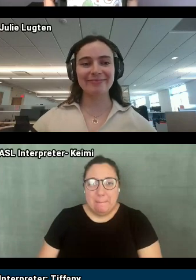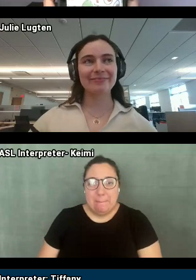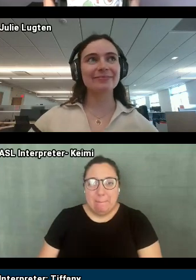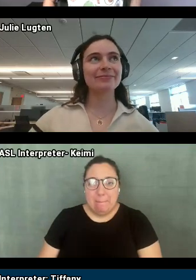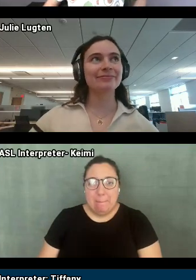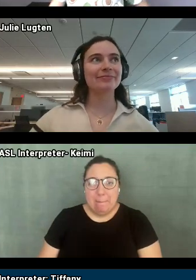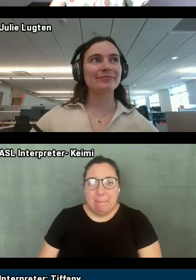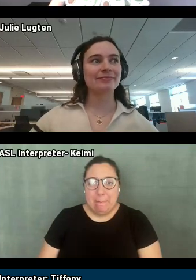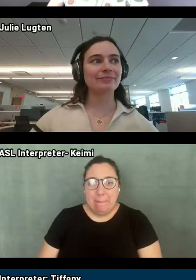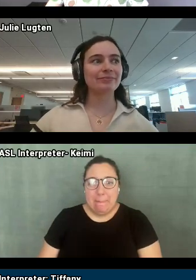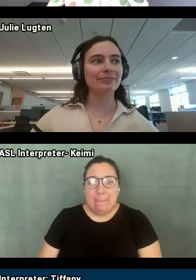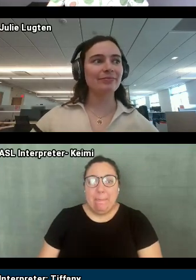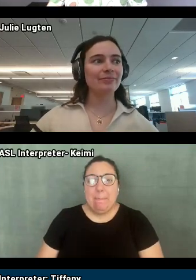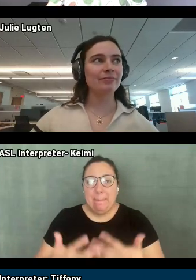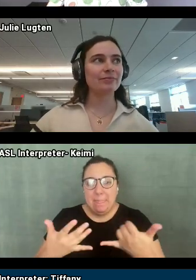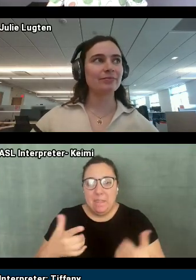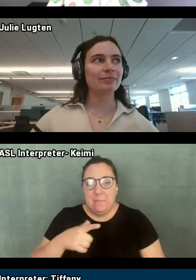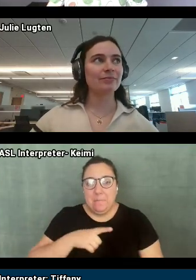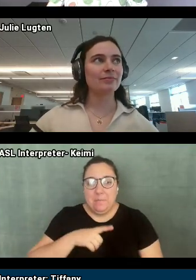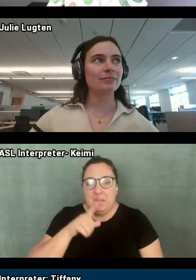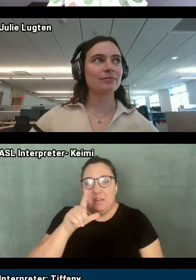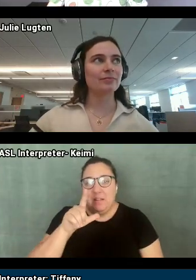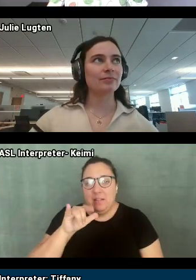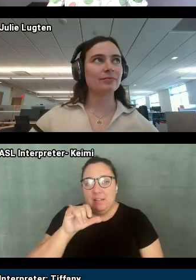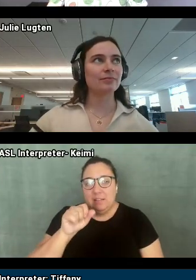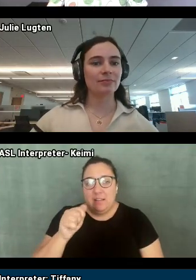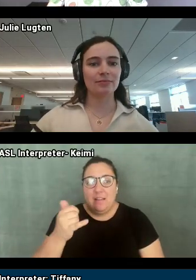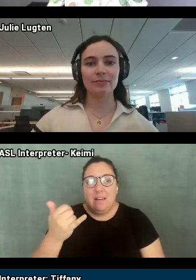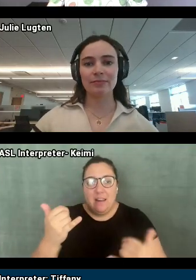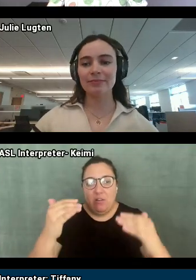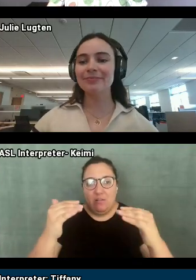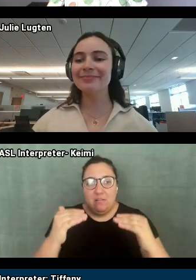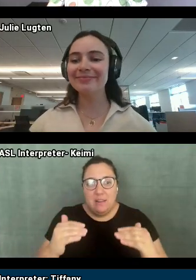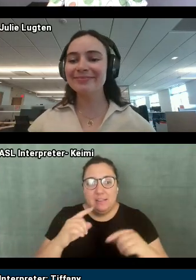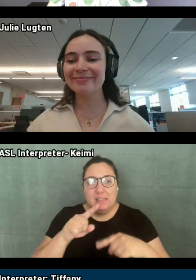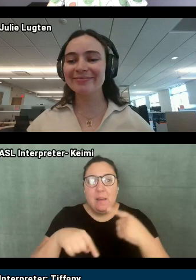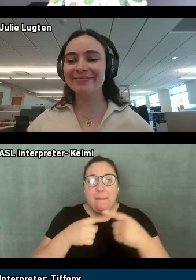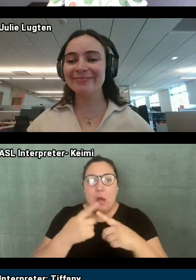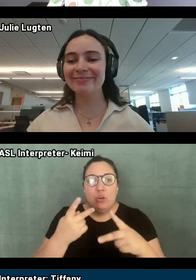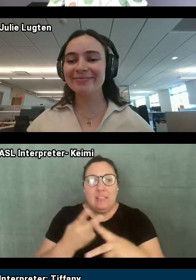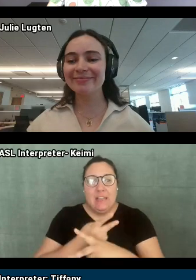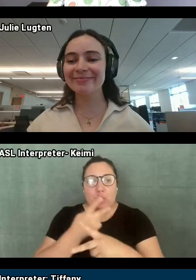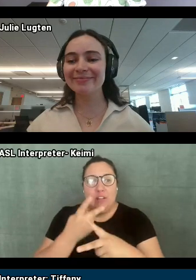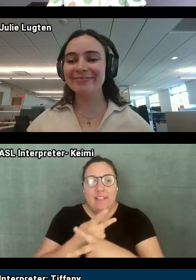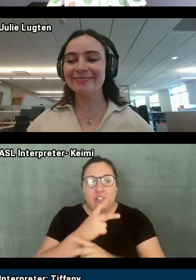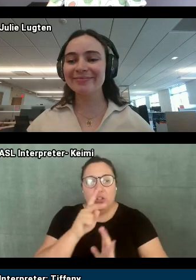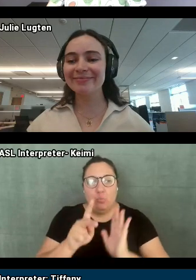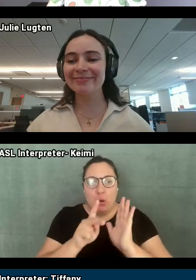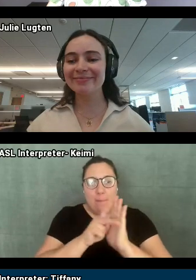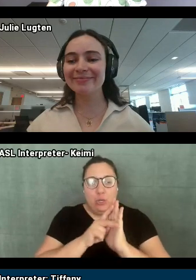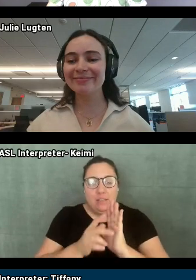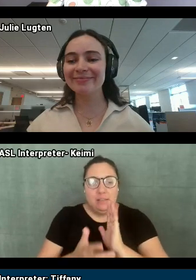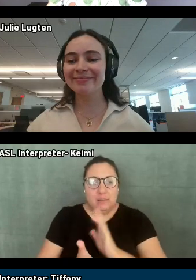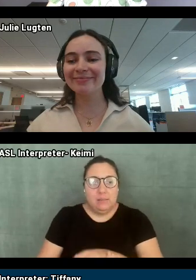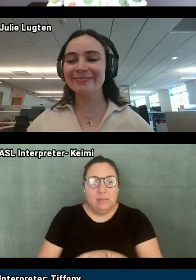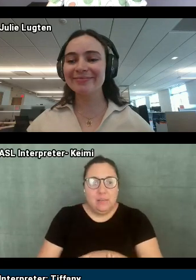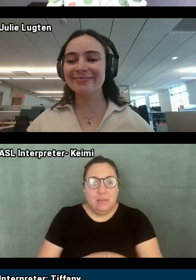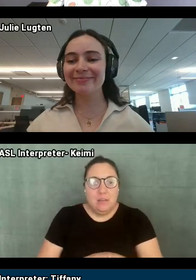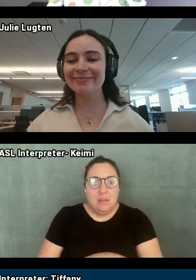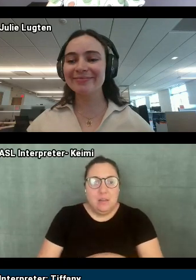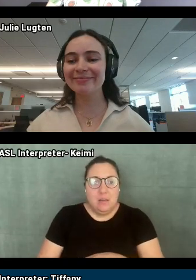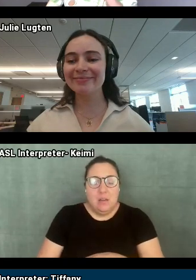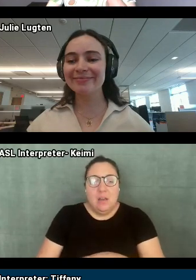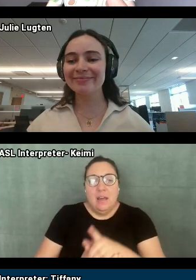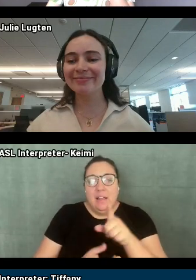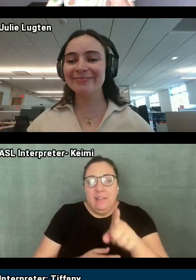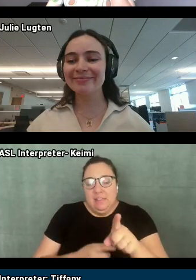Okay, so next on my list to talk to you guys about is calculation properties. So it's another property type